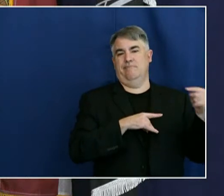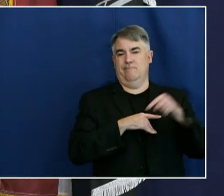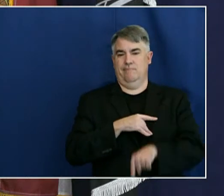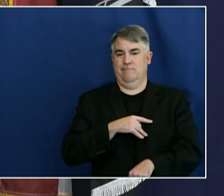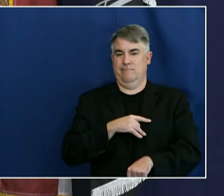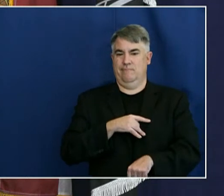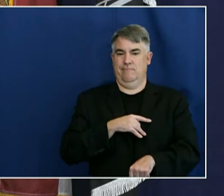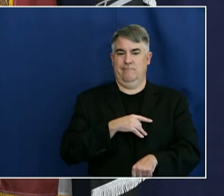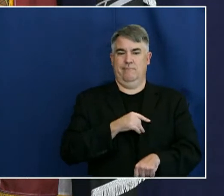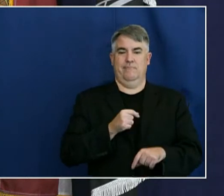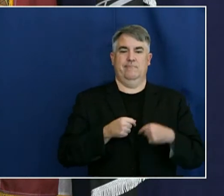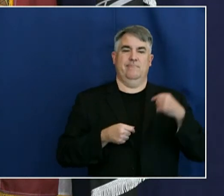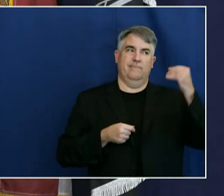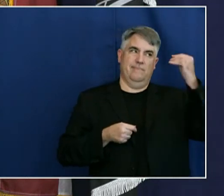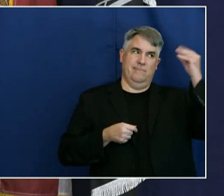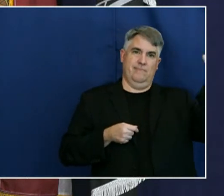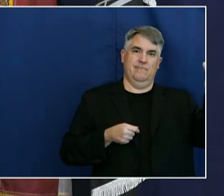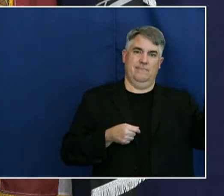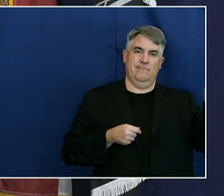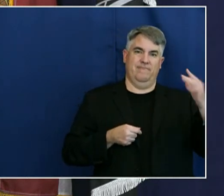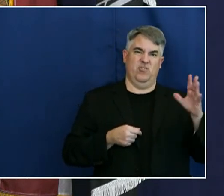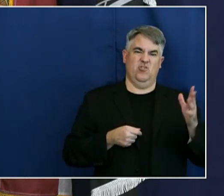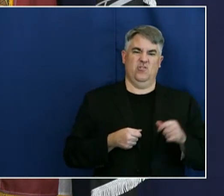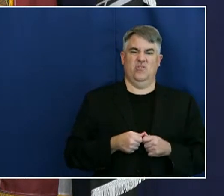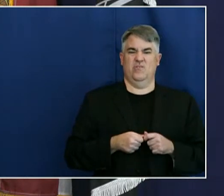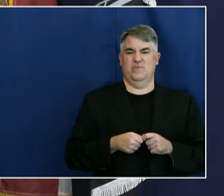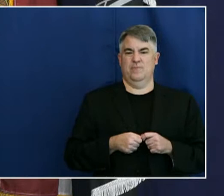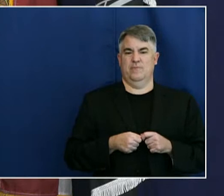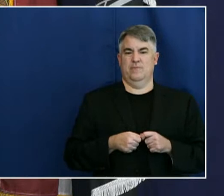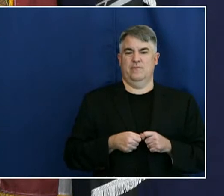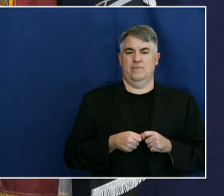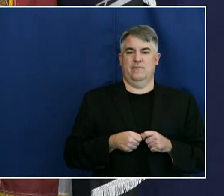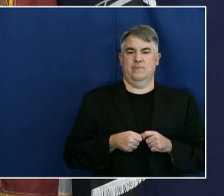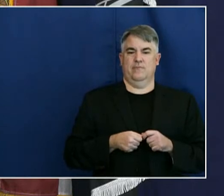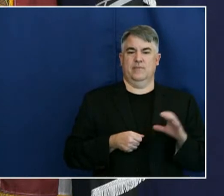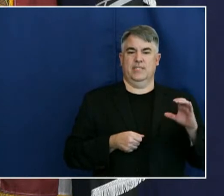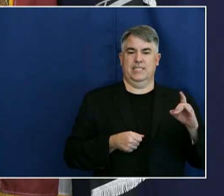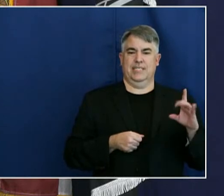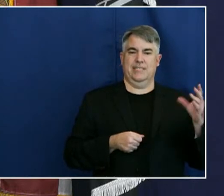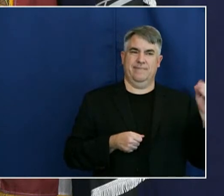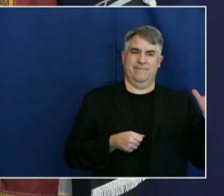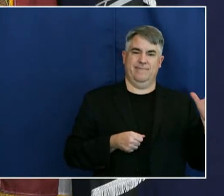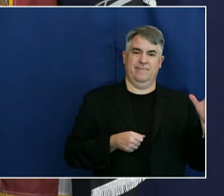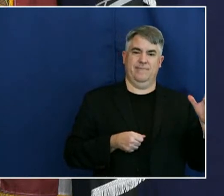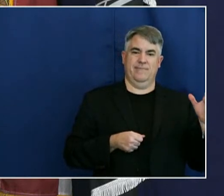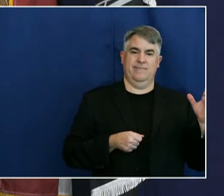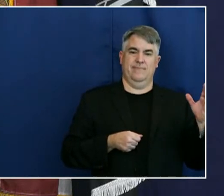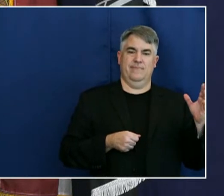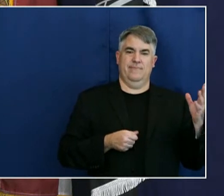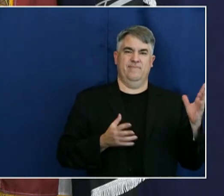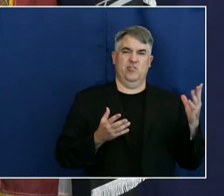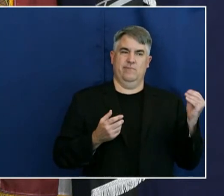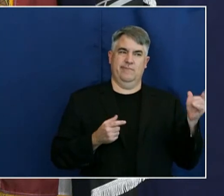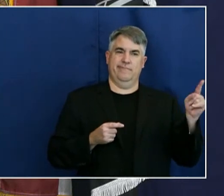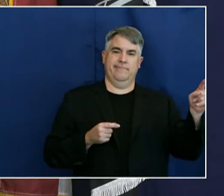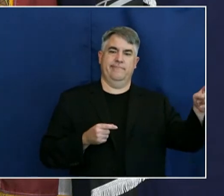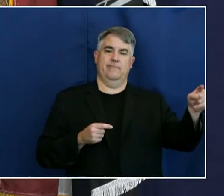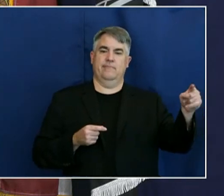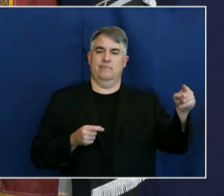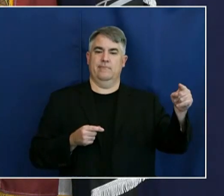notified our partners in the Centers for Disease Control to make the normal notifications back to the both the airline